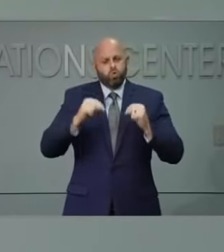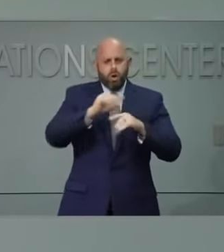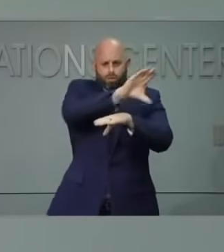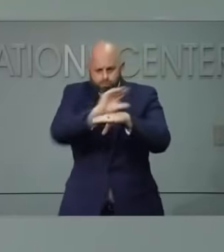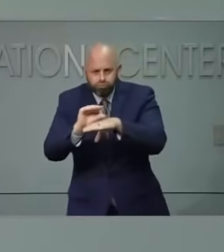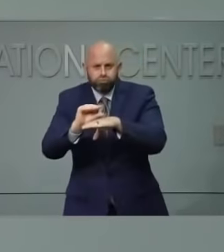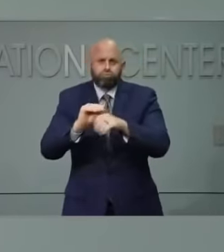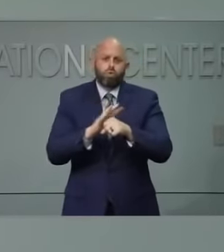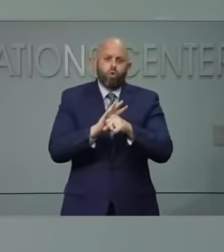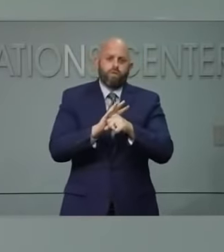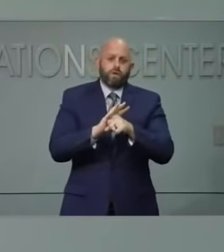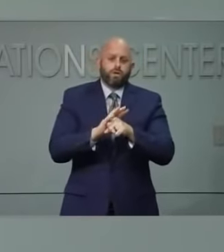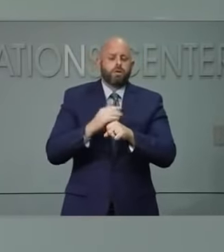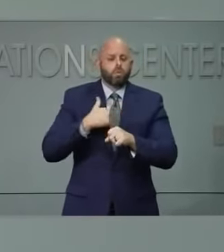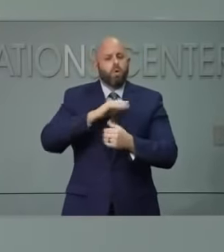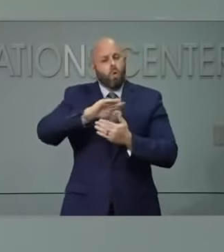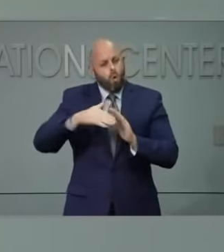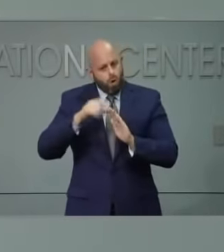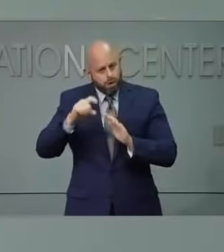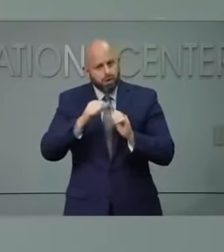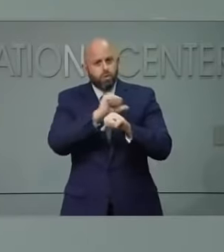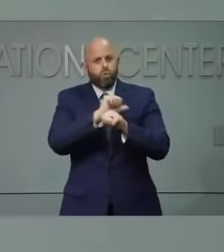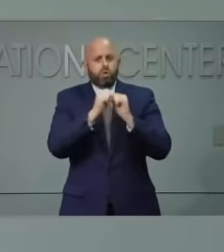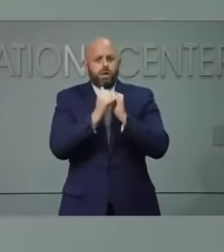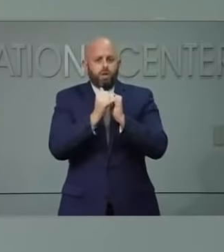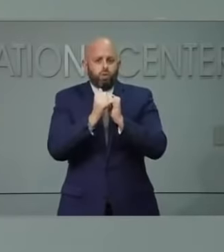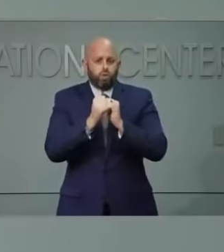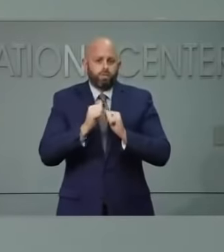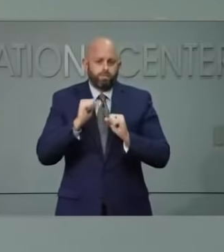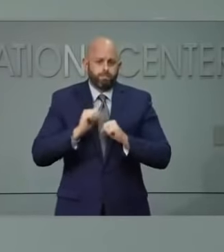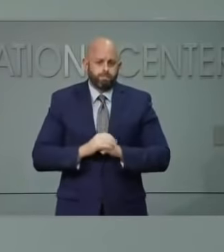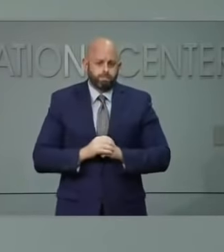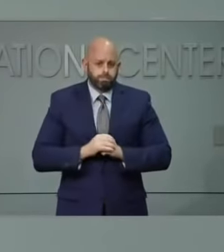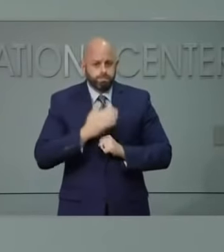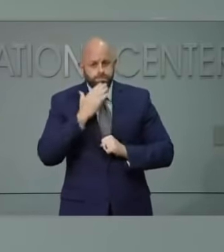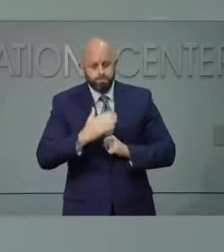this virus. And so we all need to work together on that.